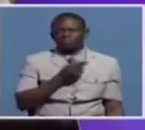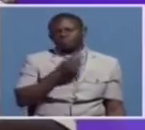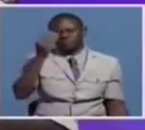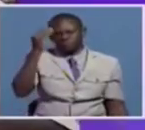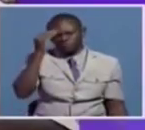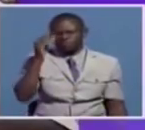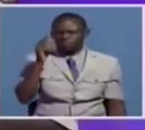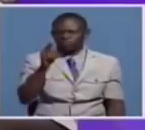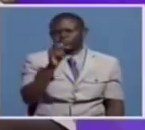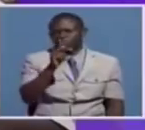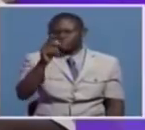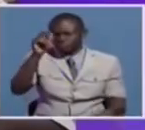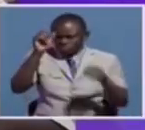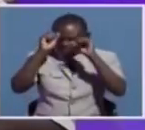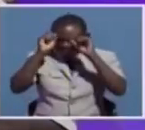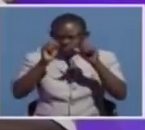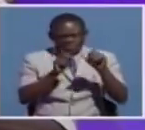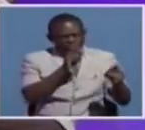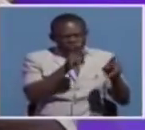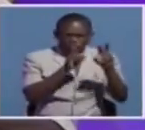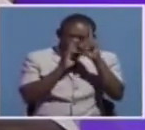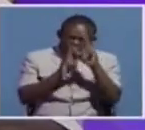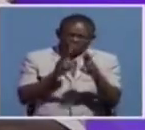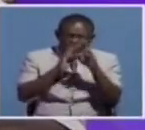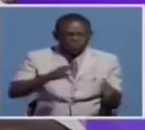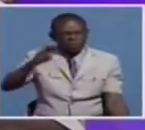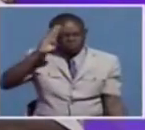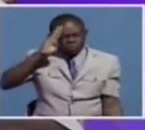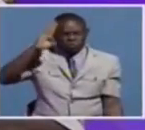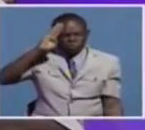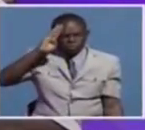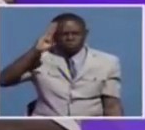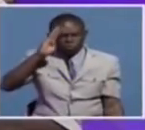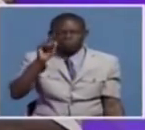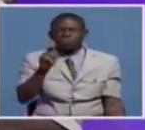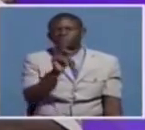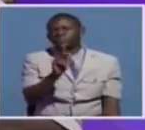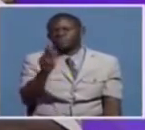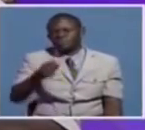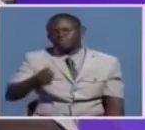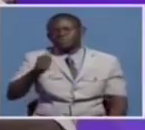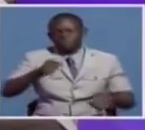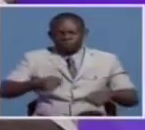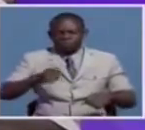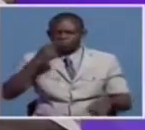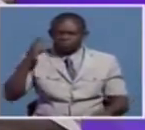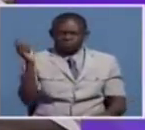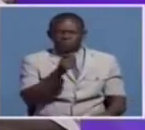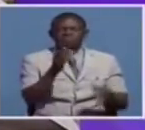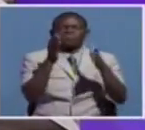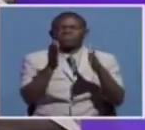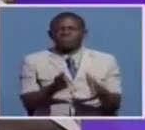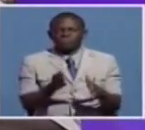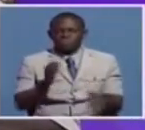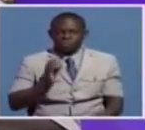him. Okay, and he had this command of the place. And our mother was